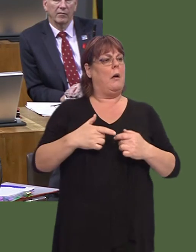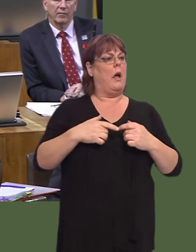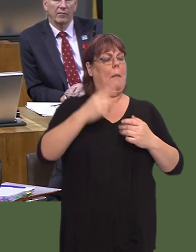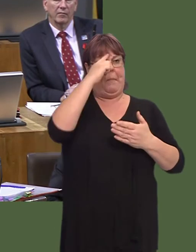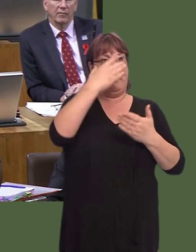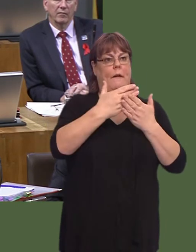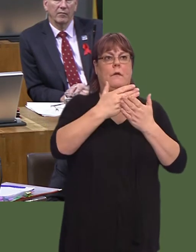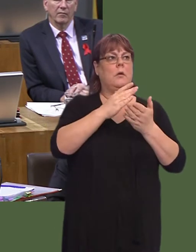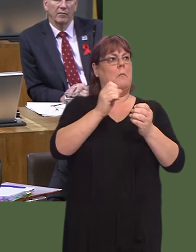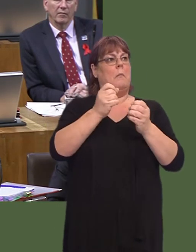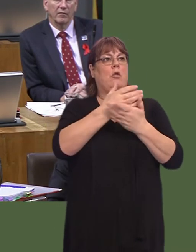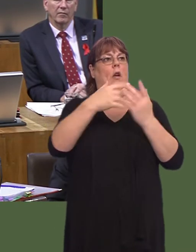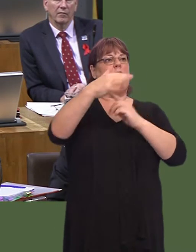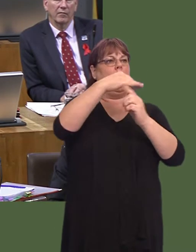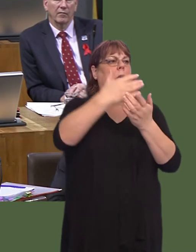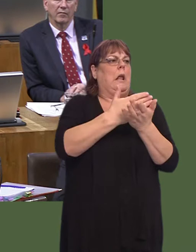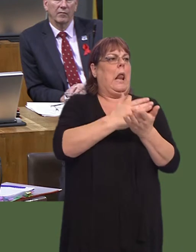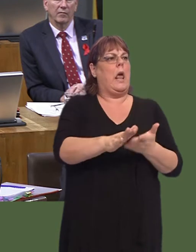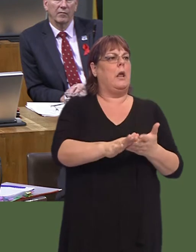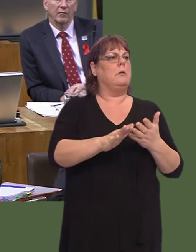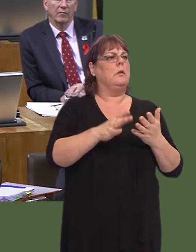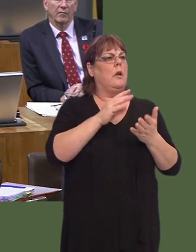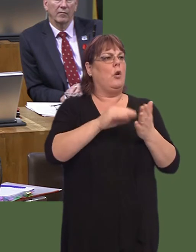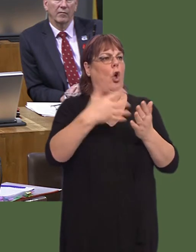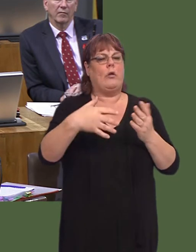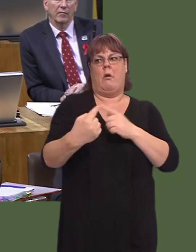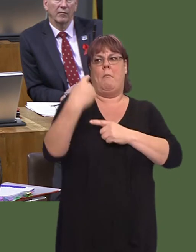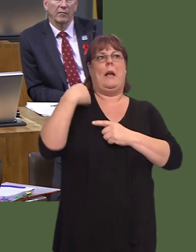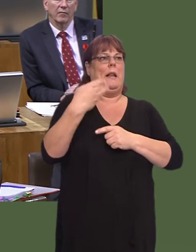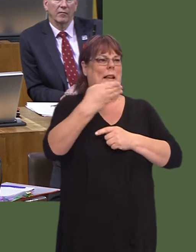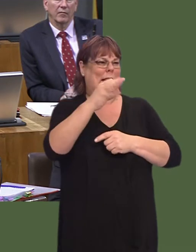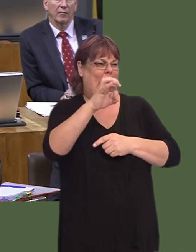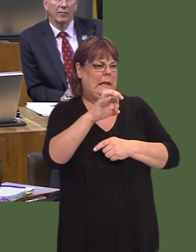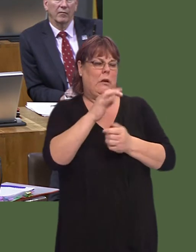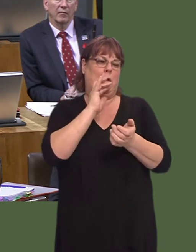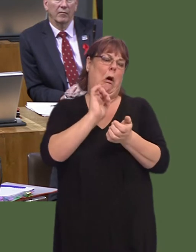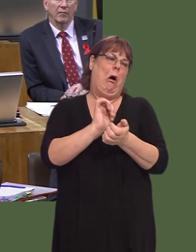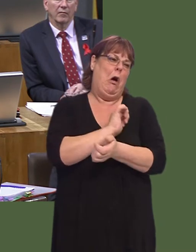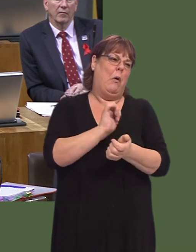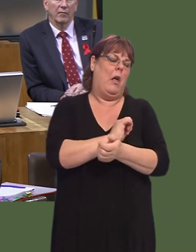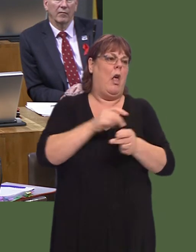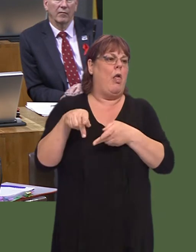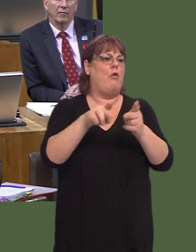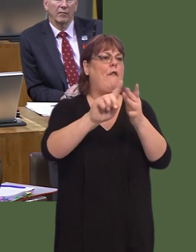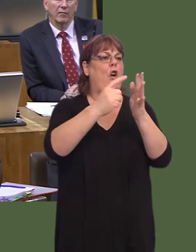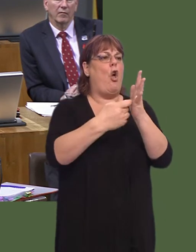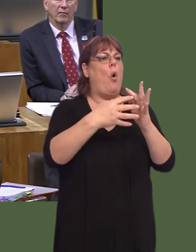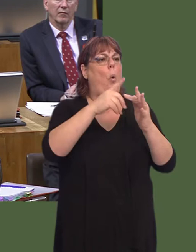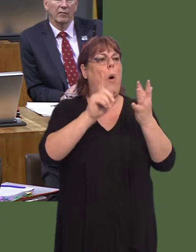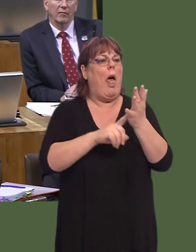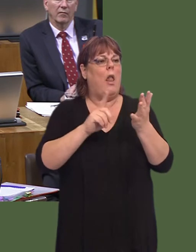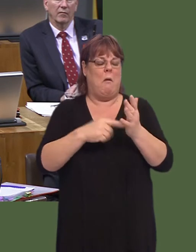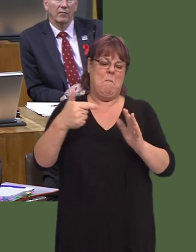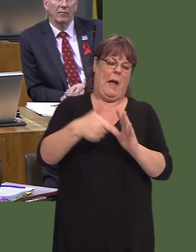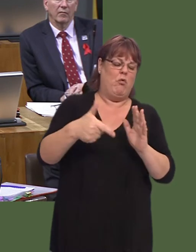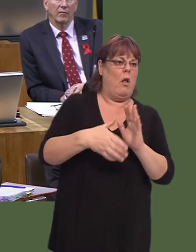up the environment costs money. The UK was a mess in the 1980s. It was filthy. The River Irwell in Salford would catch